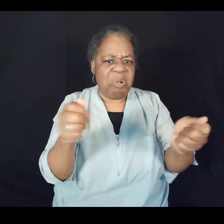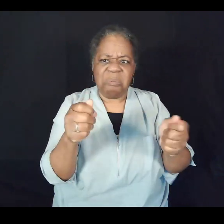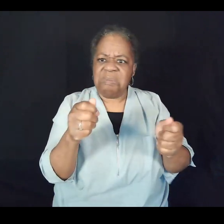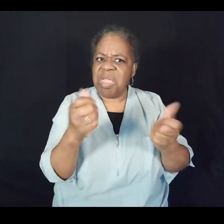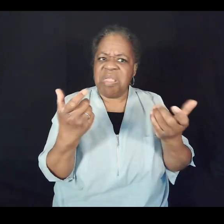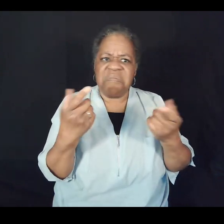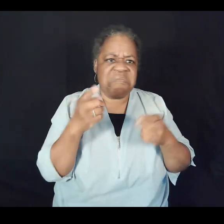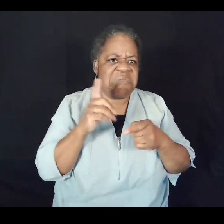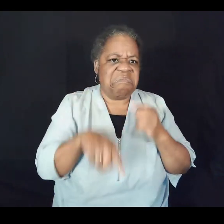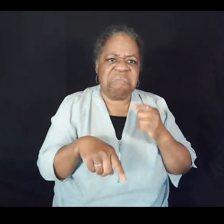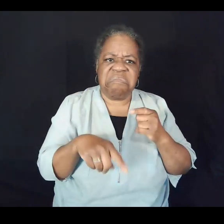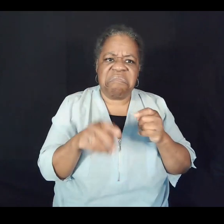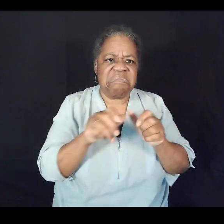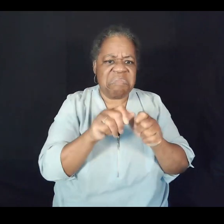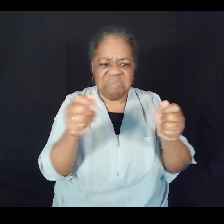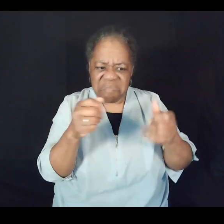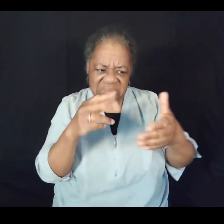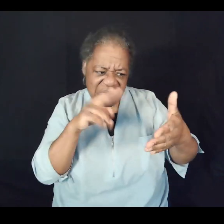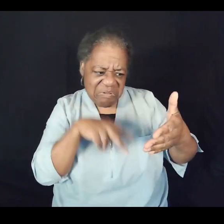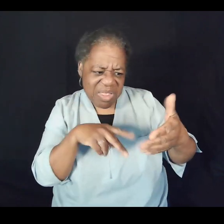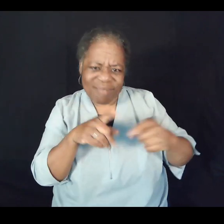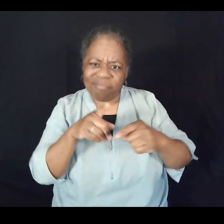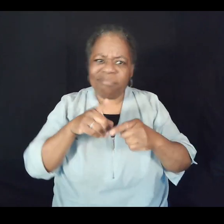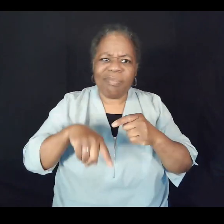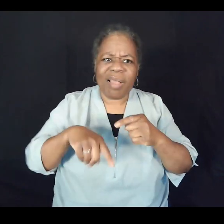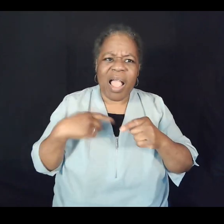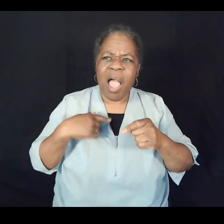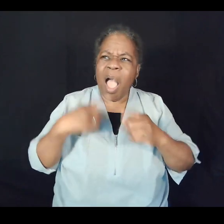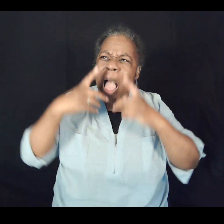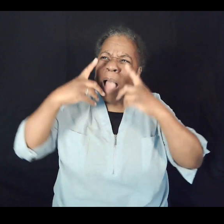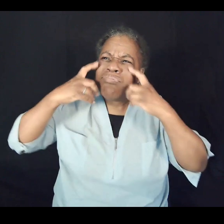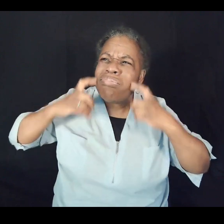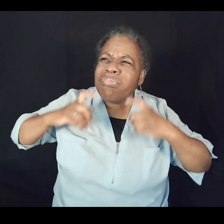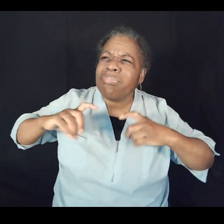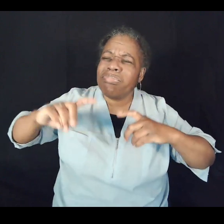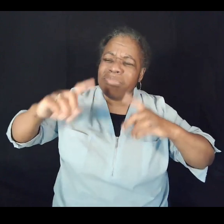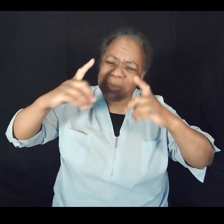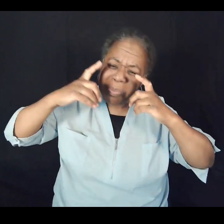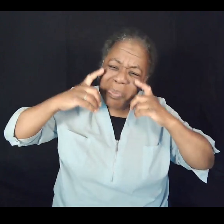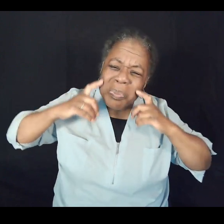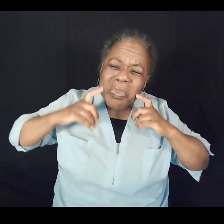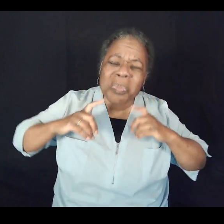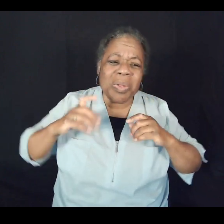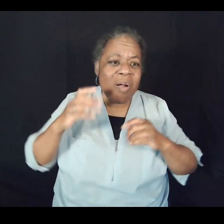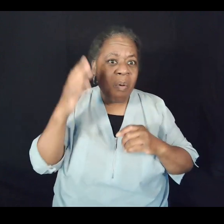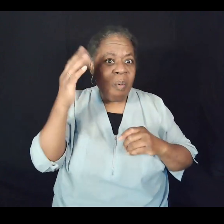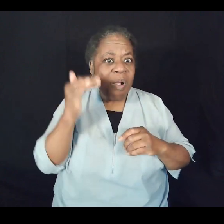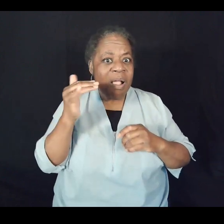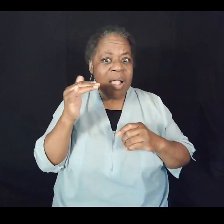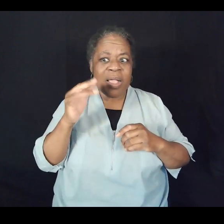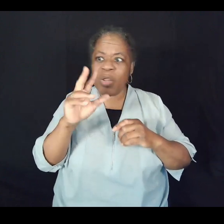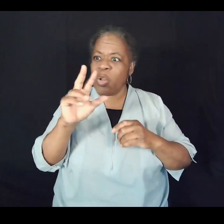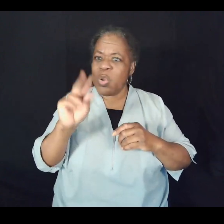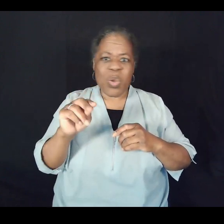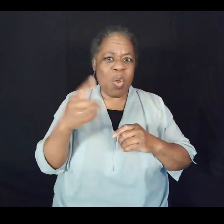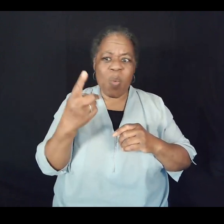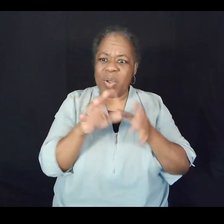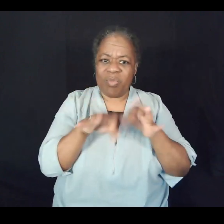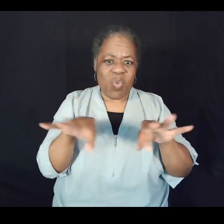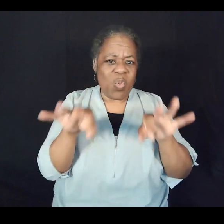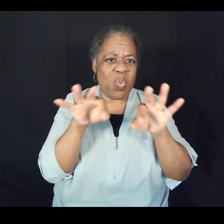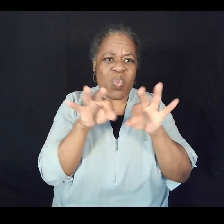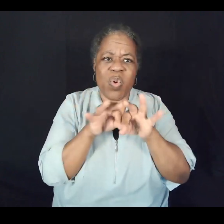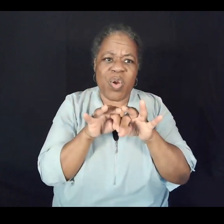even look inside it. I wept and wept because no one was found worthy to open the scroll or